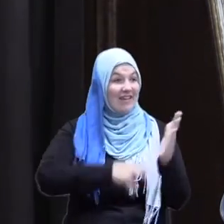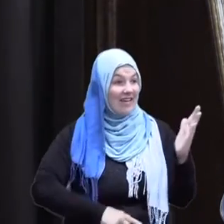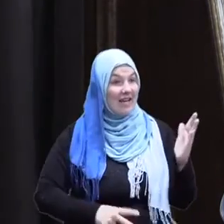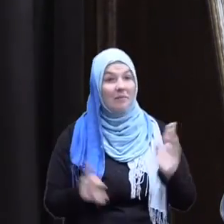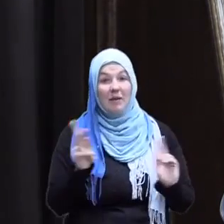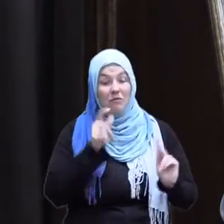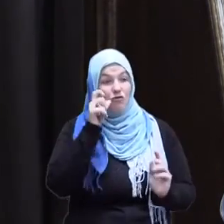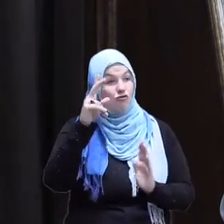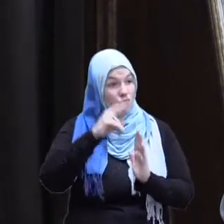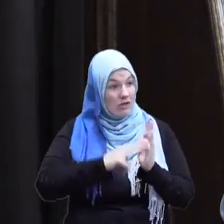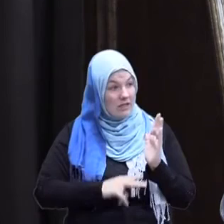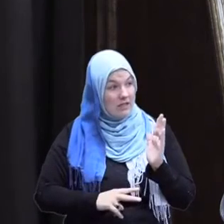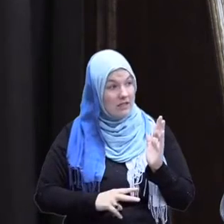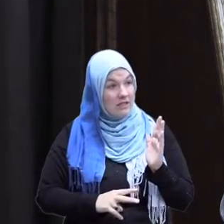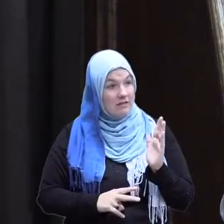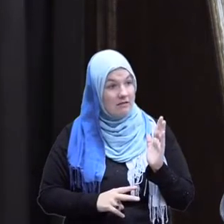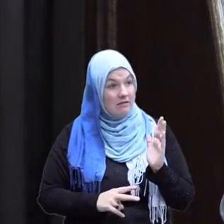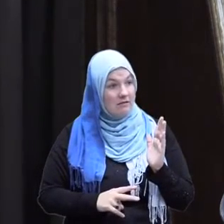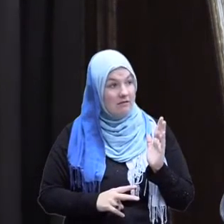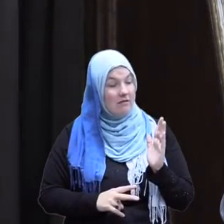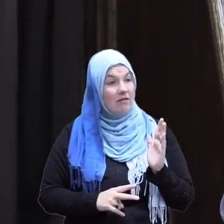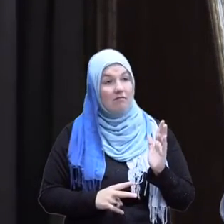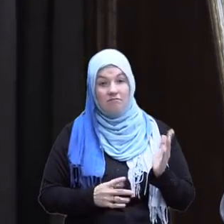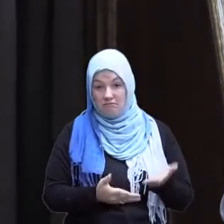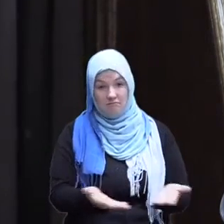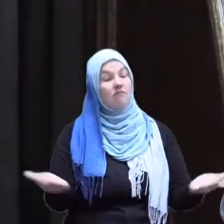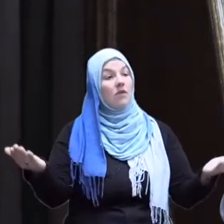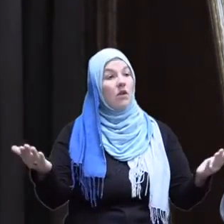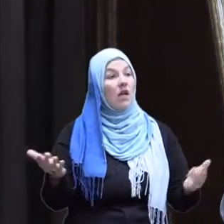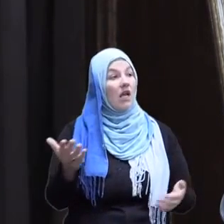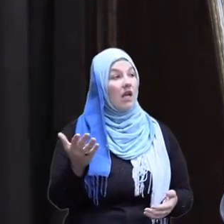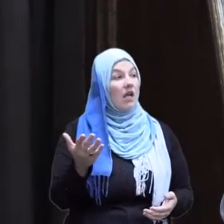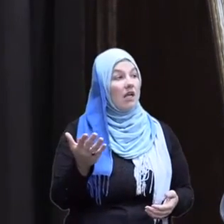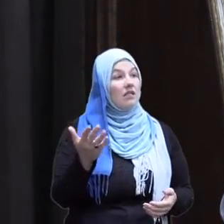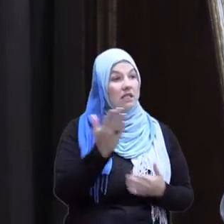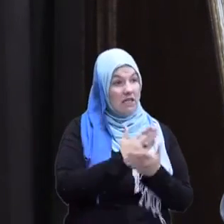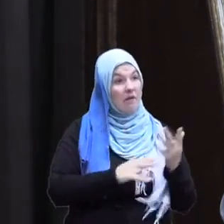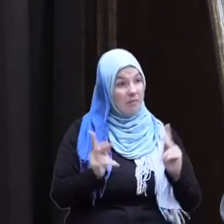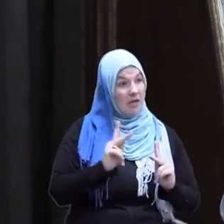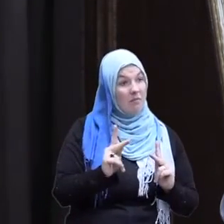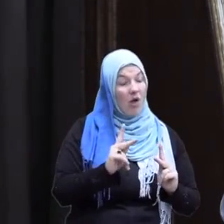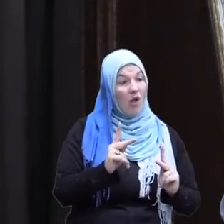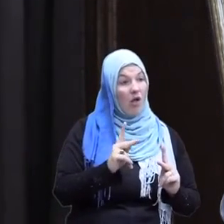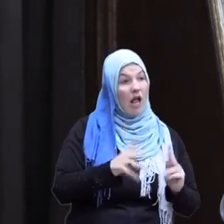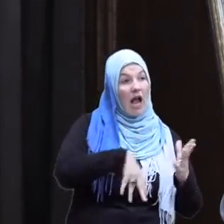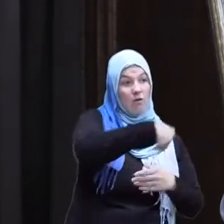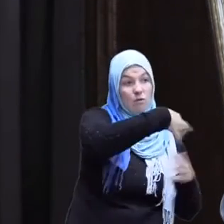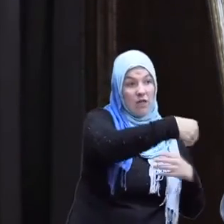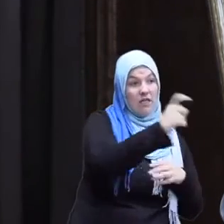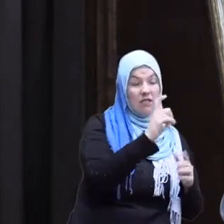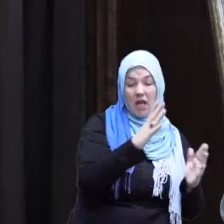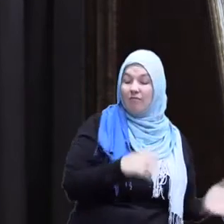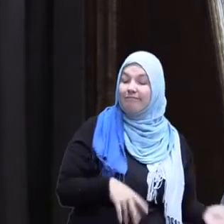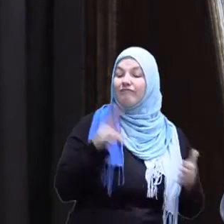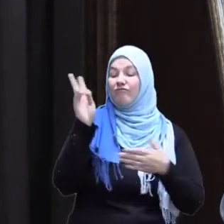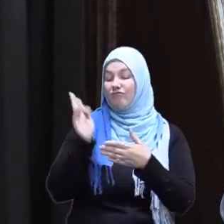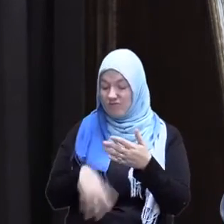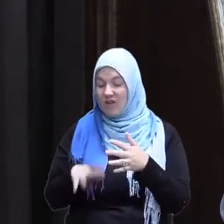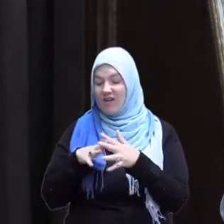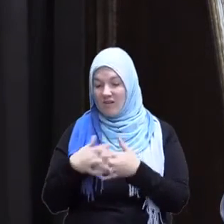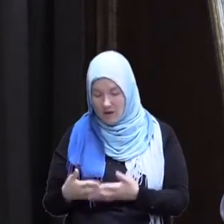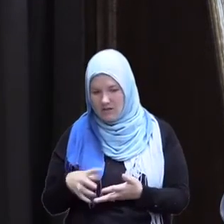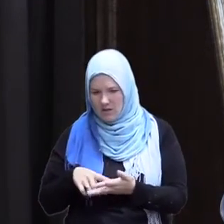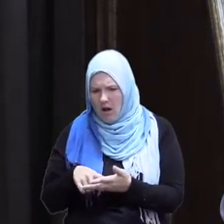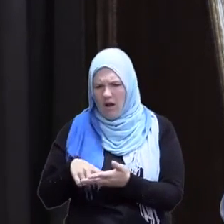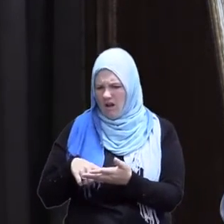who read it, some will feel offended because it speaks truth. And truth can be harsh, and some